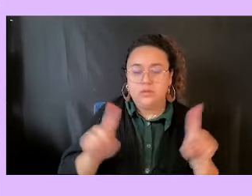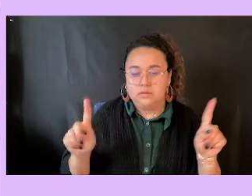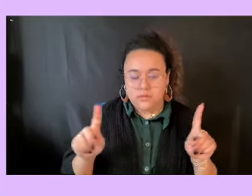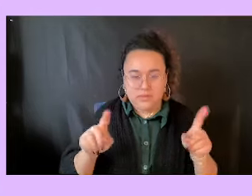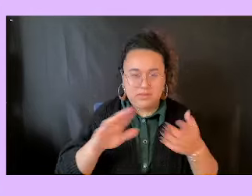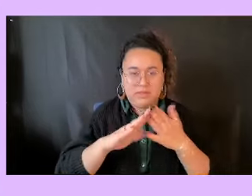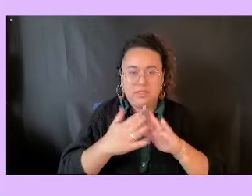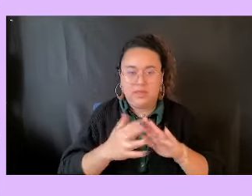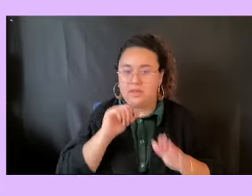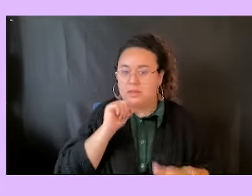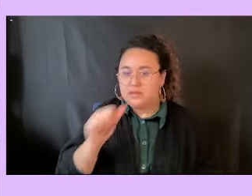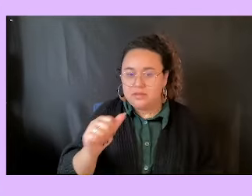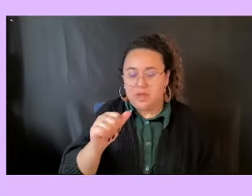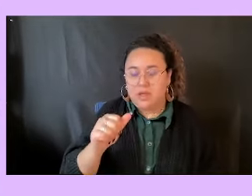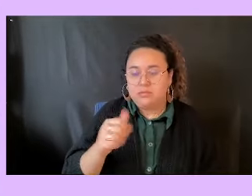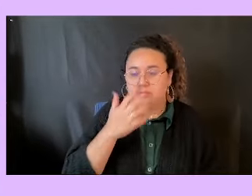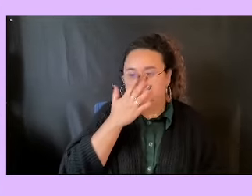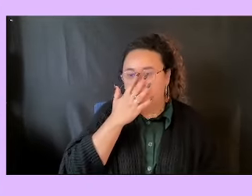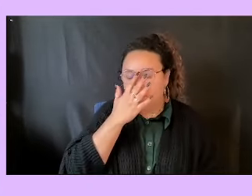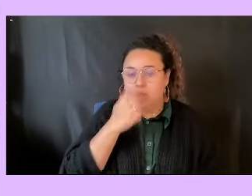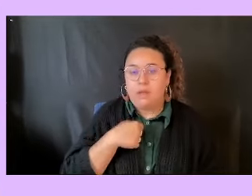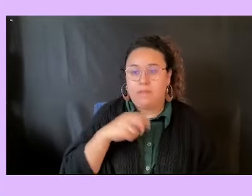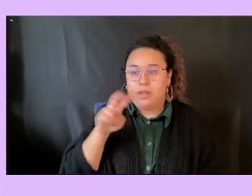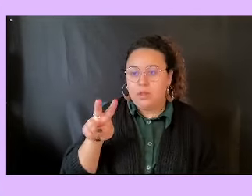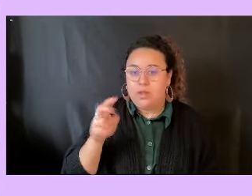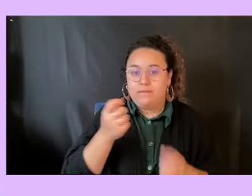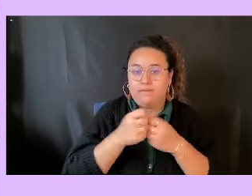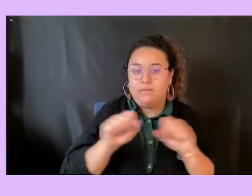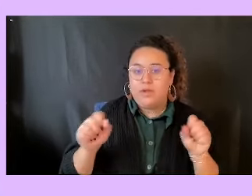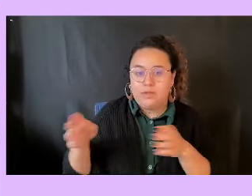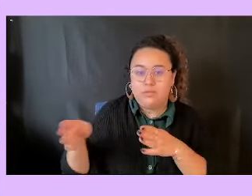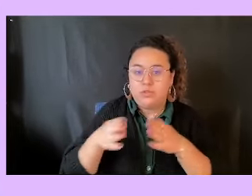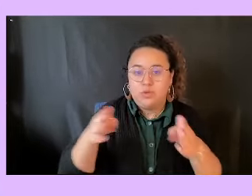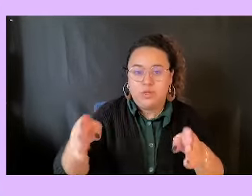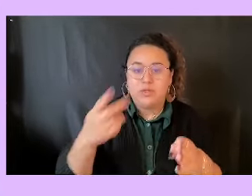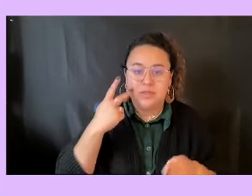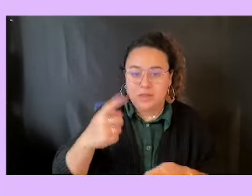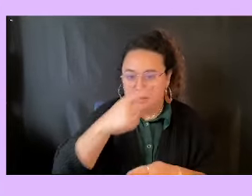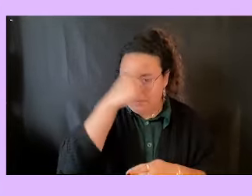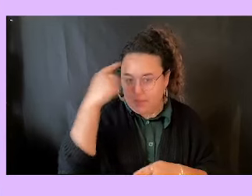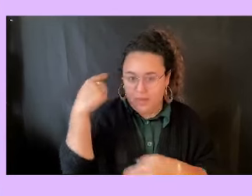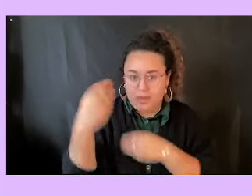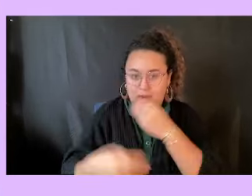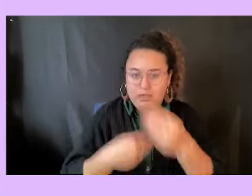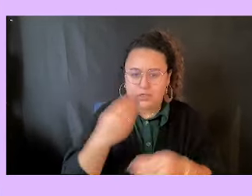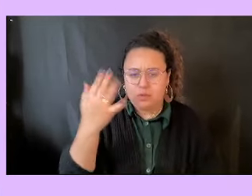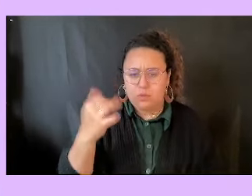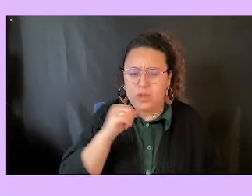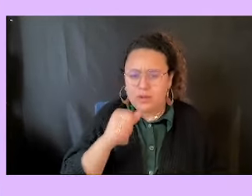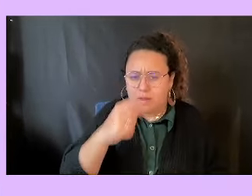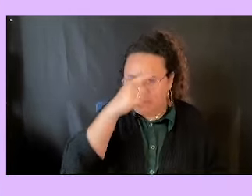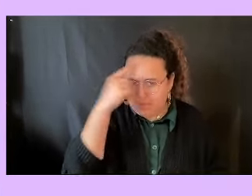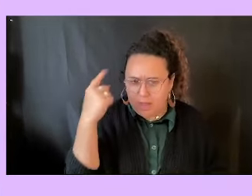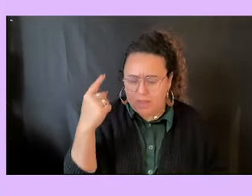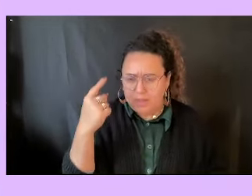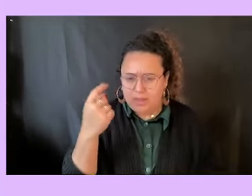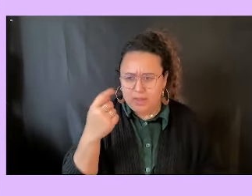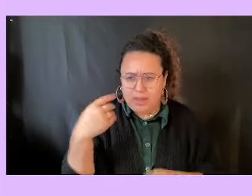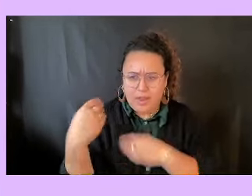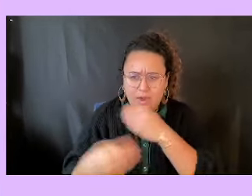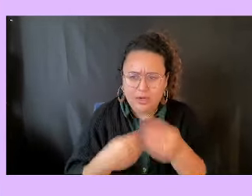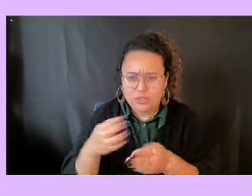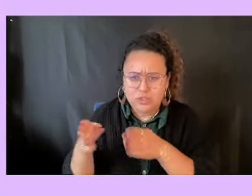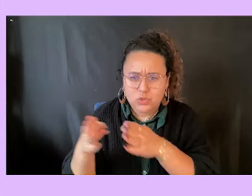isn't Black, you know, I look at the Freedom Trail and I see the Black Heritage Trail and I go, why isn't the Black Heritage Trail the Freedom Trail? You know, why is